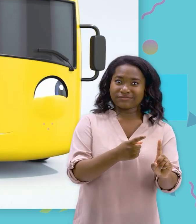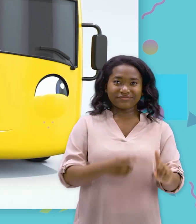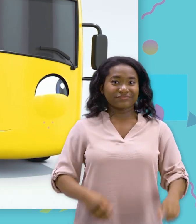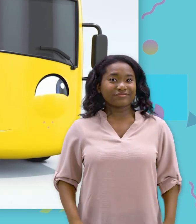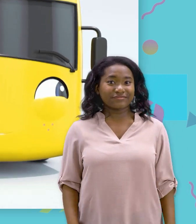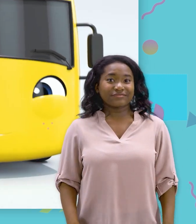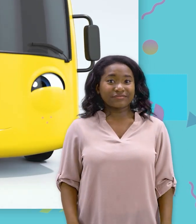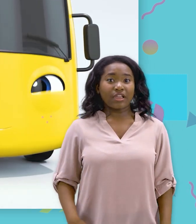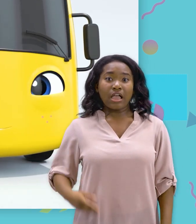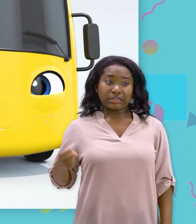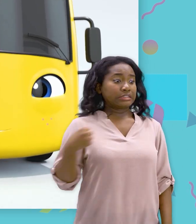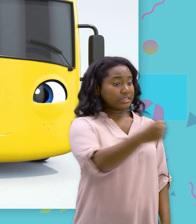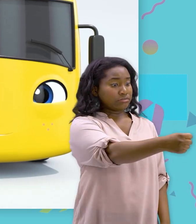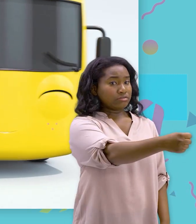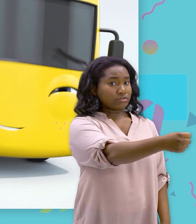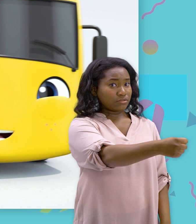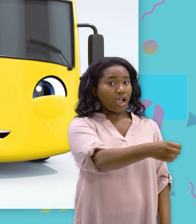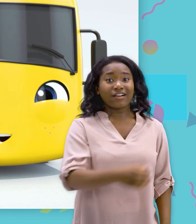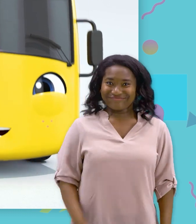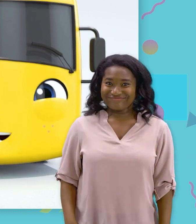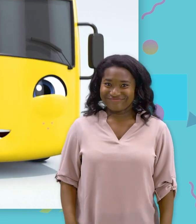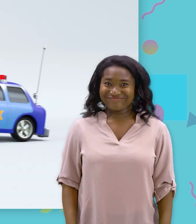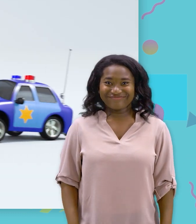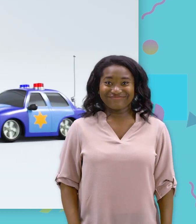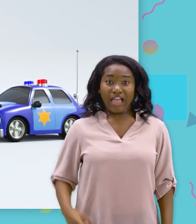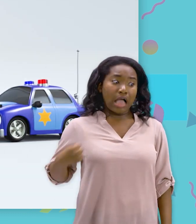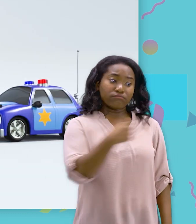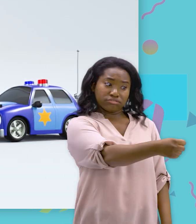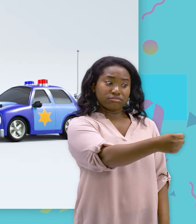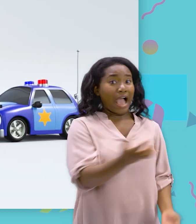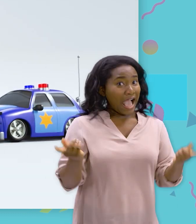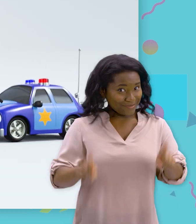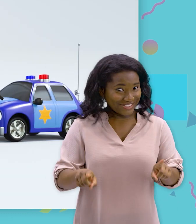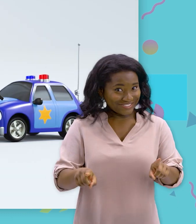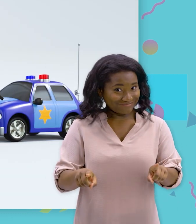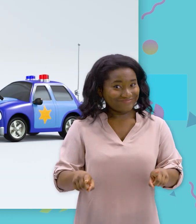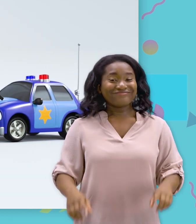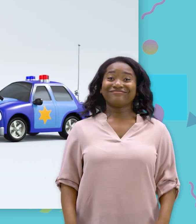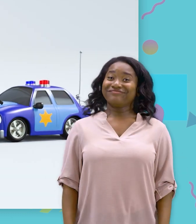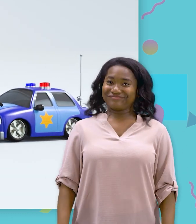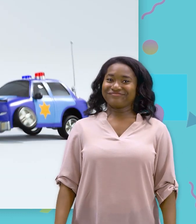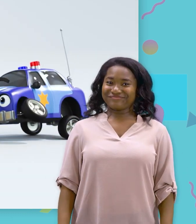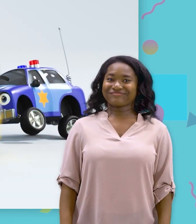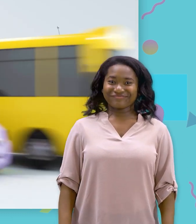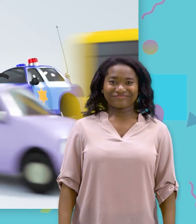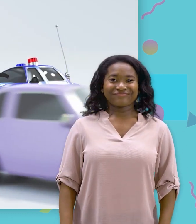tail. You're gonna end up in jail. Yes, you ended up in jail.